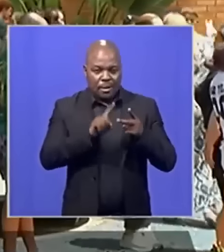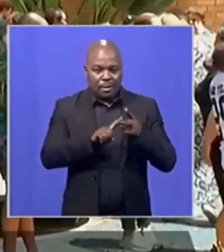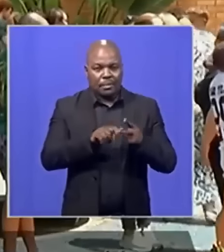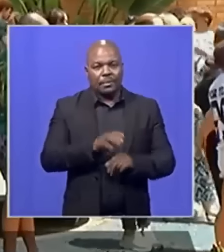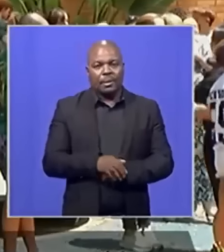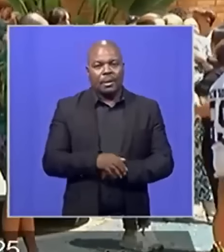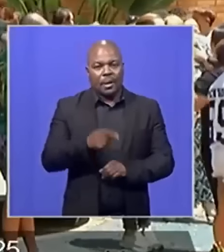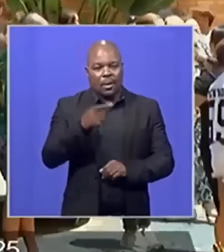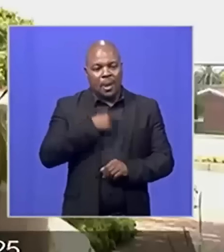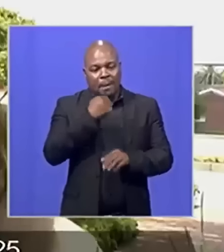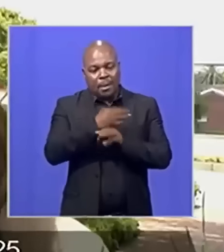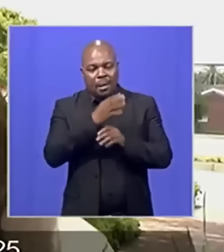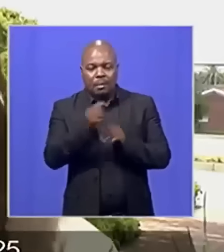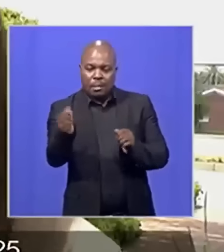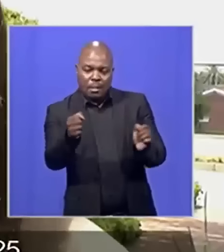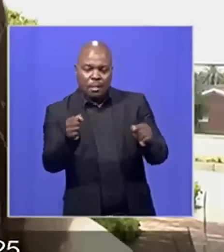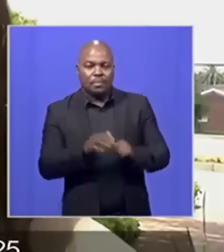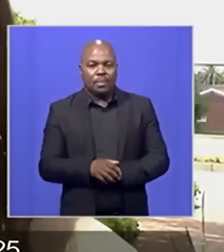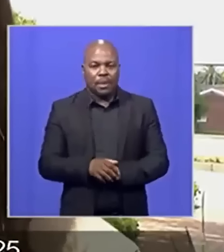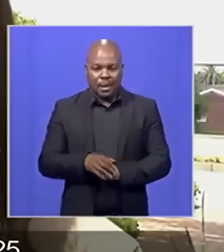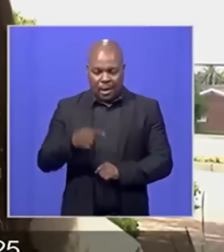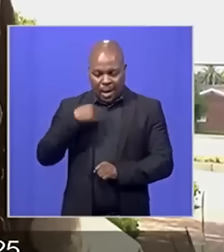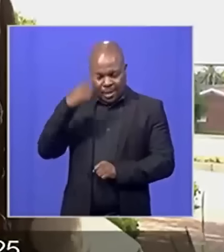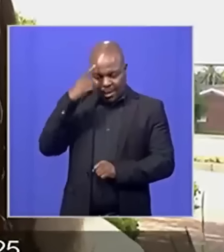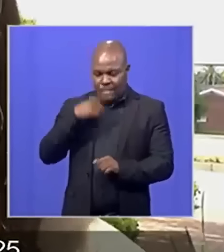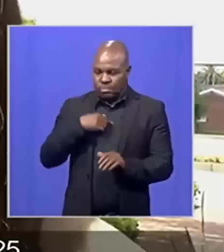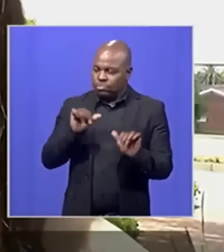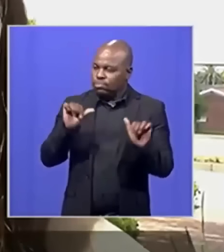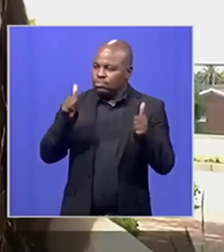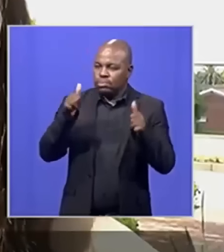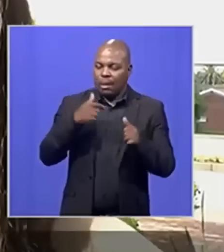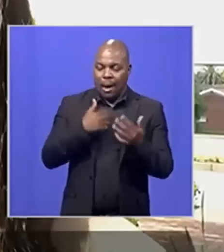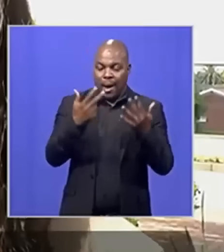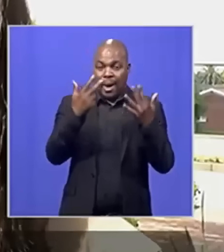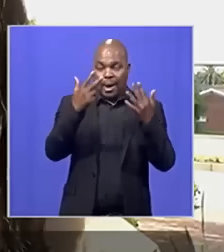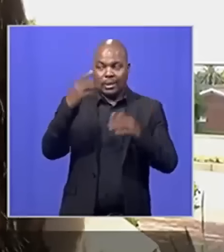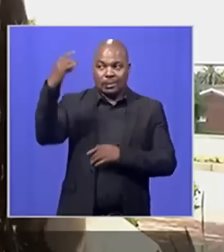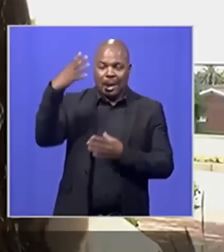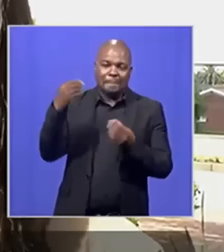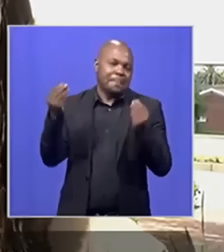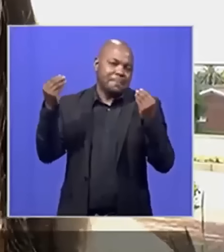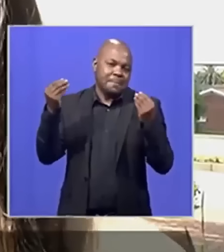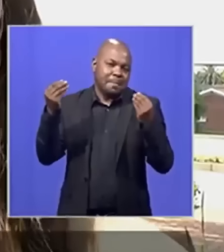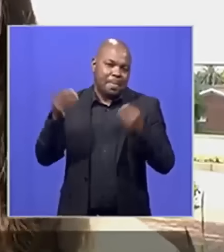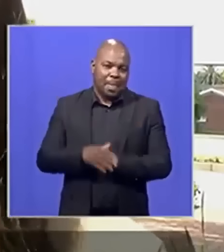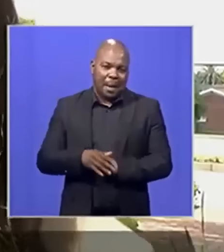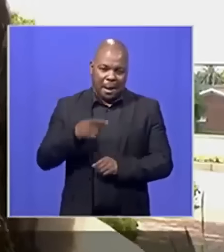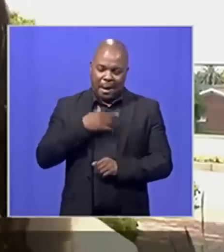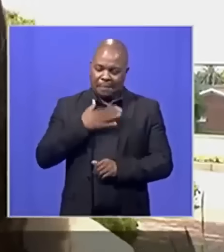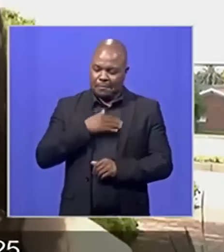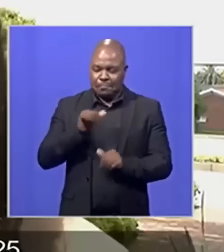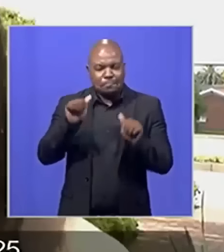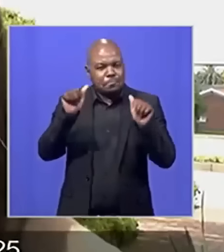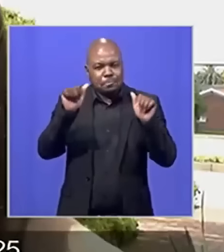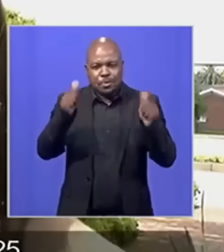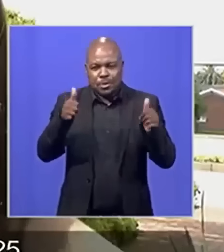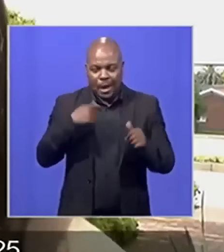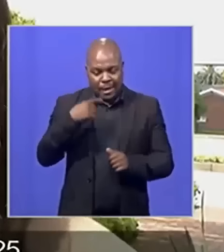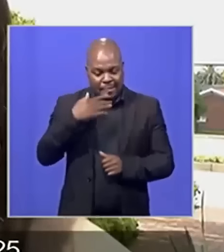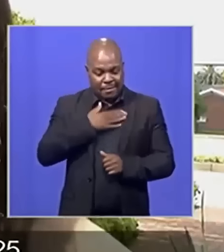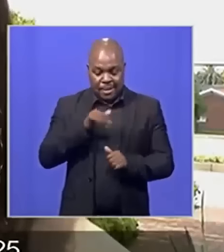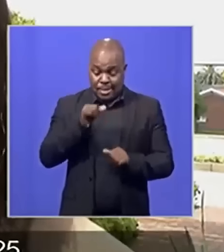parents induction as well. I think I did pretty well. I had 8 distinctions, and honestly I'm feeling very good about it. I think this whole year